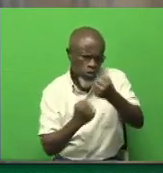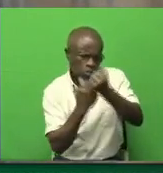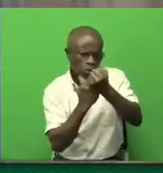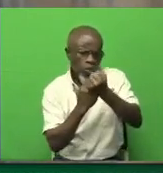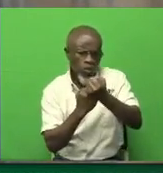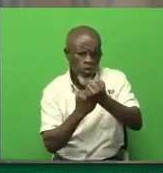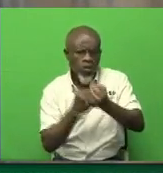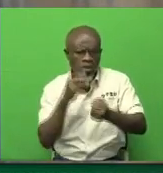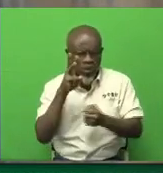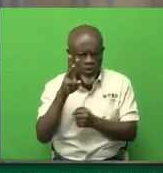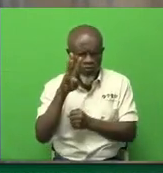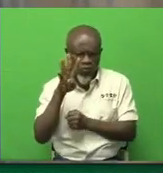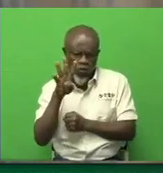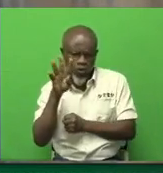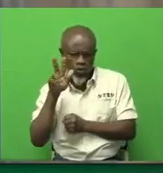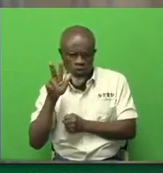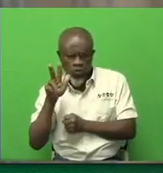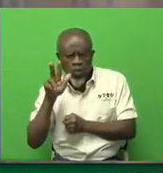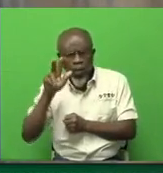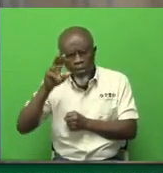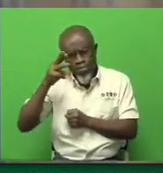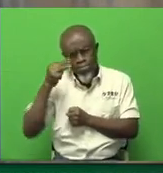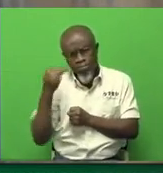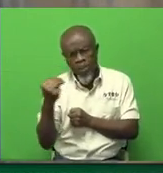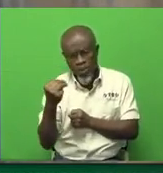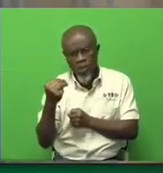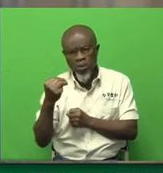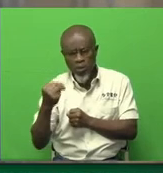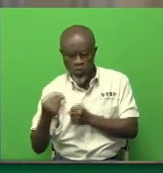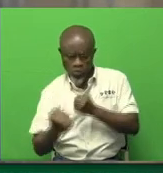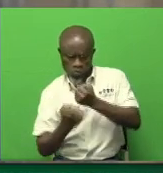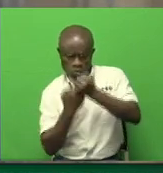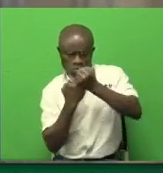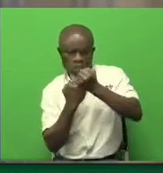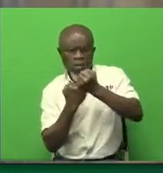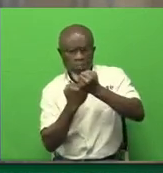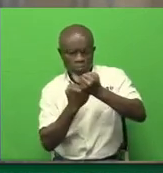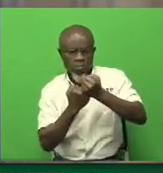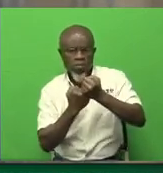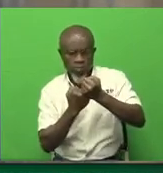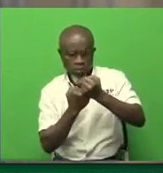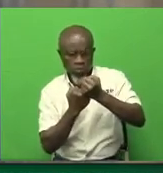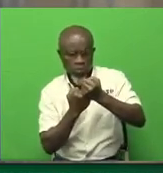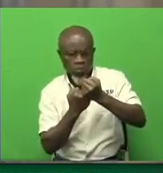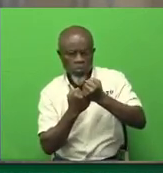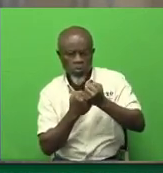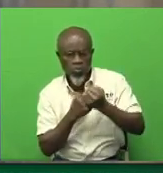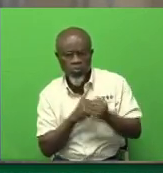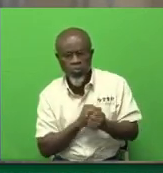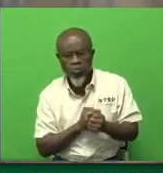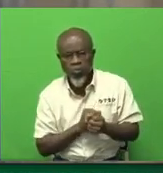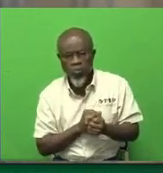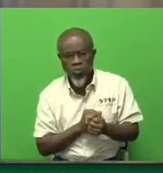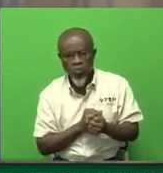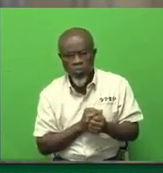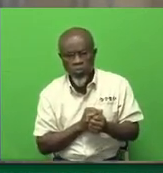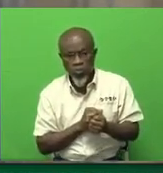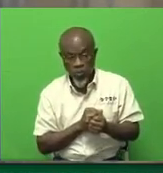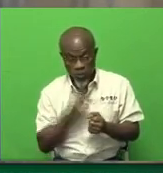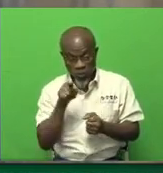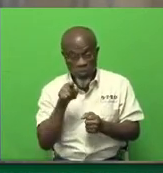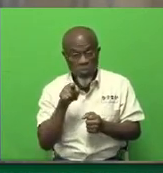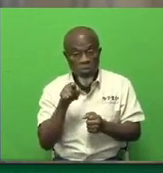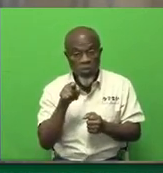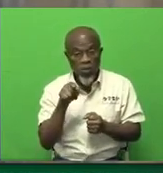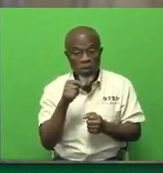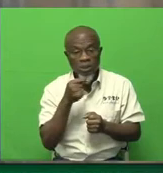644 million propped up the feeling foreign exchange Reserves repeated rating of the hsf would